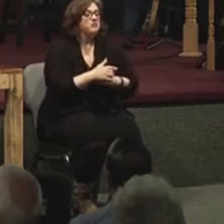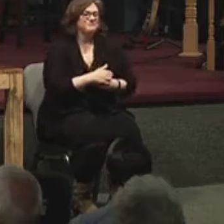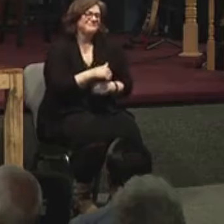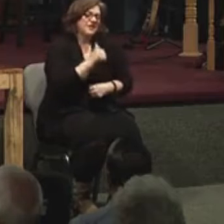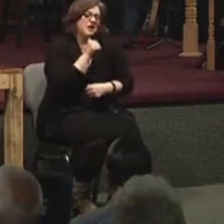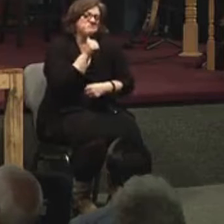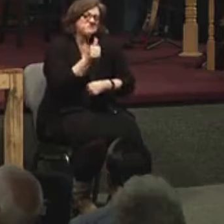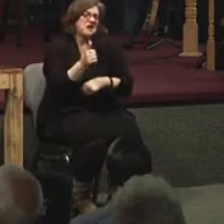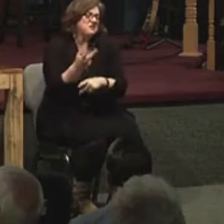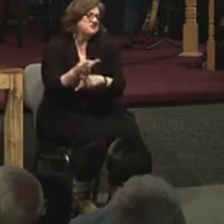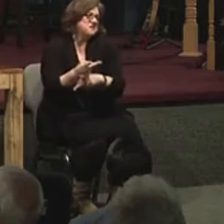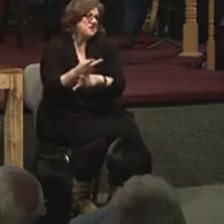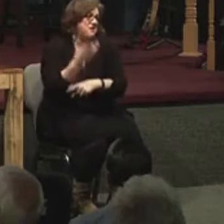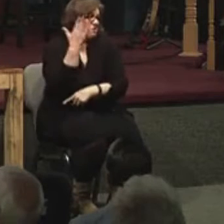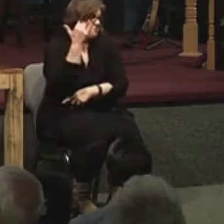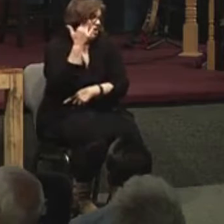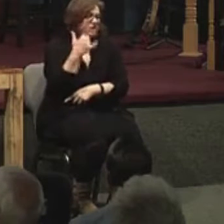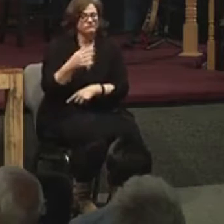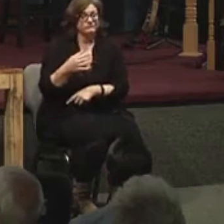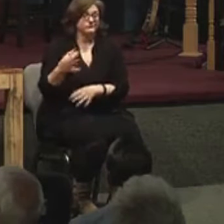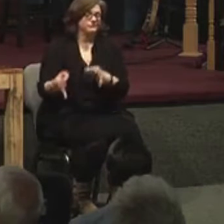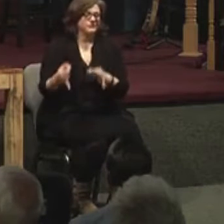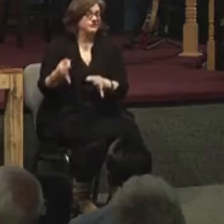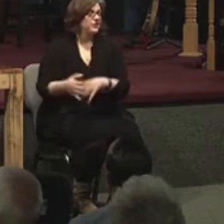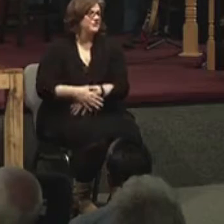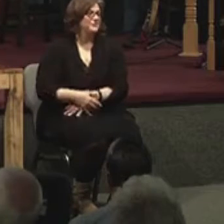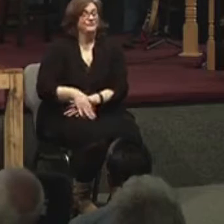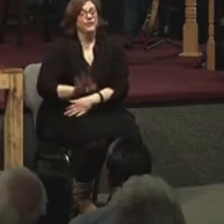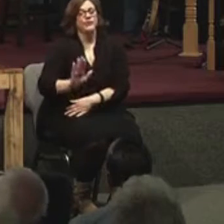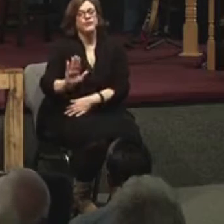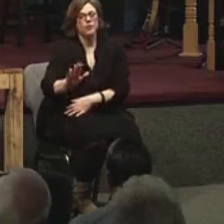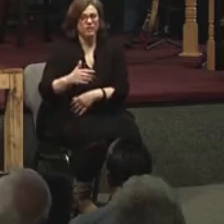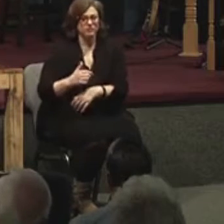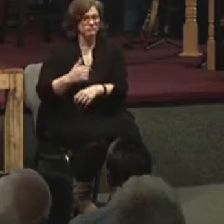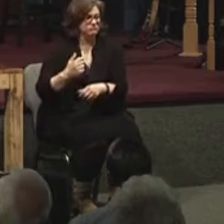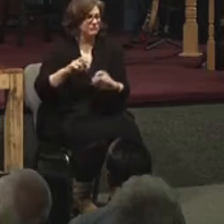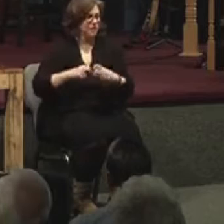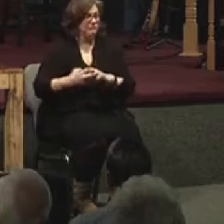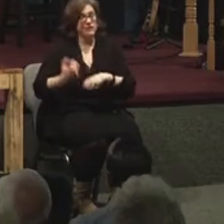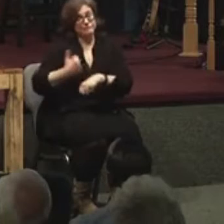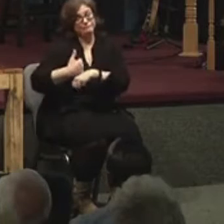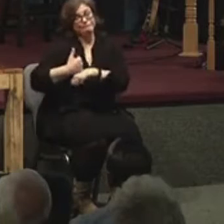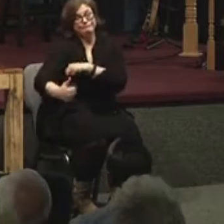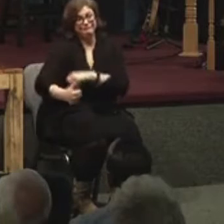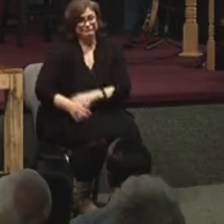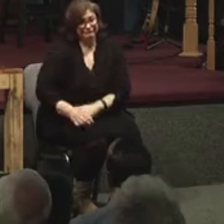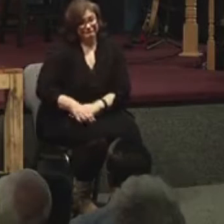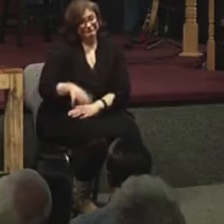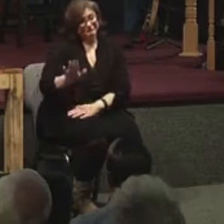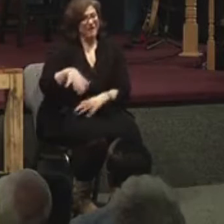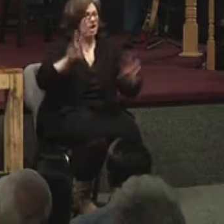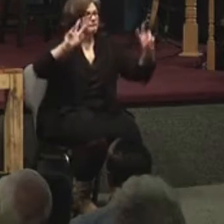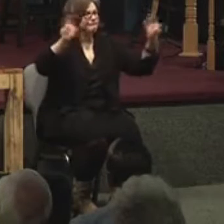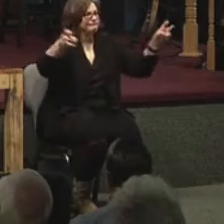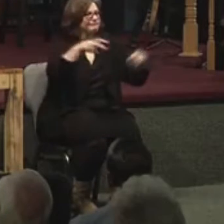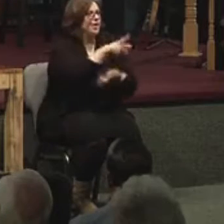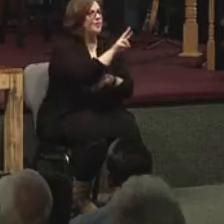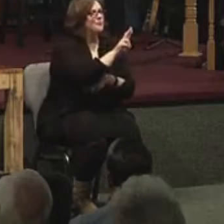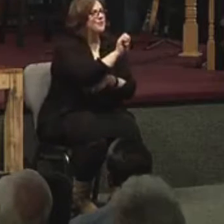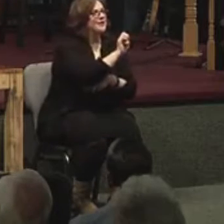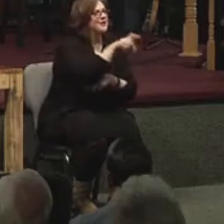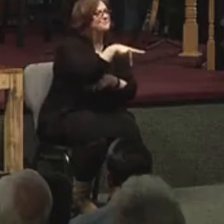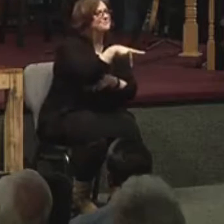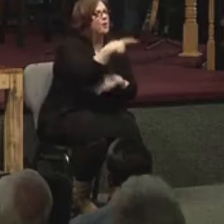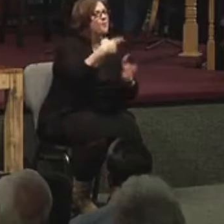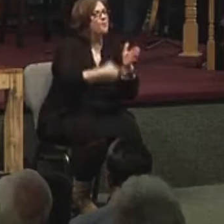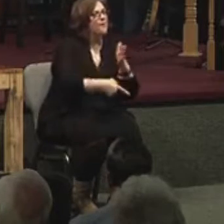by sitting in judgment of somebody else. Going, yeah, you know what? You reap what you sow. They made their bed, they've got to lie